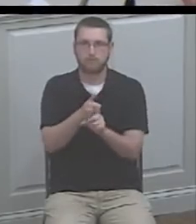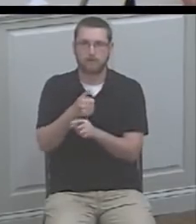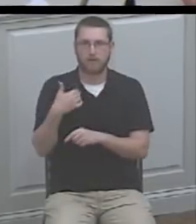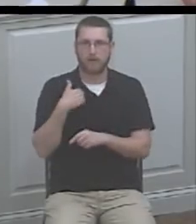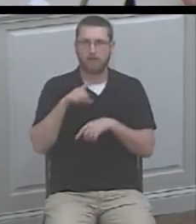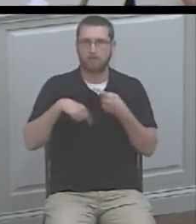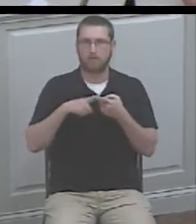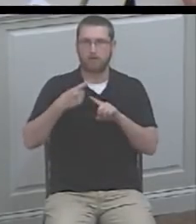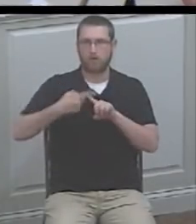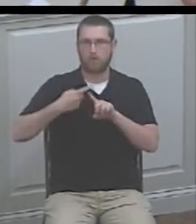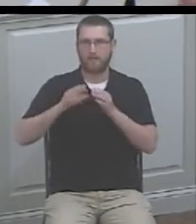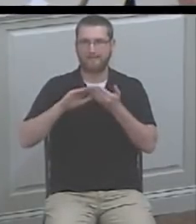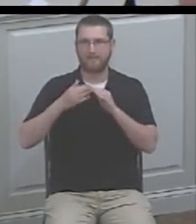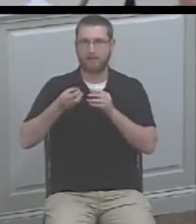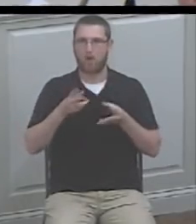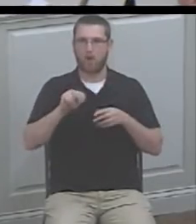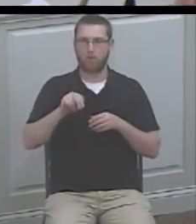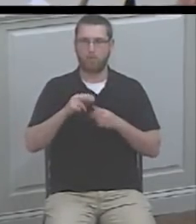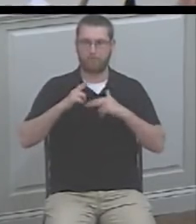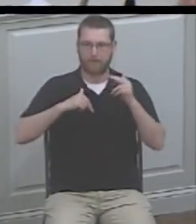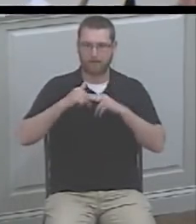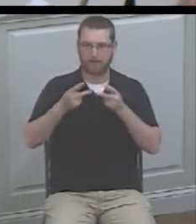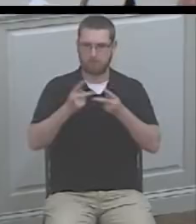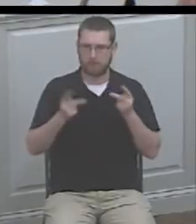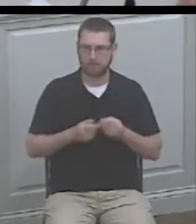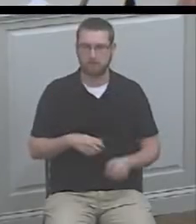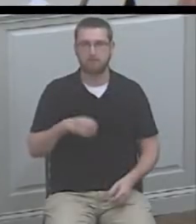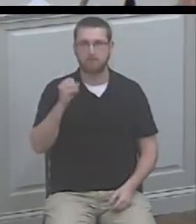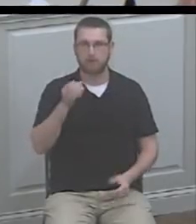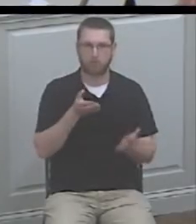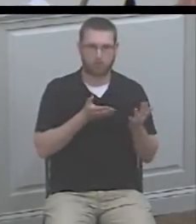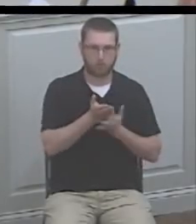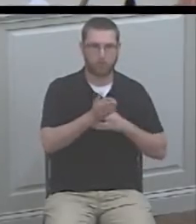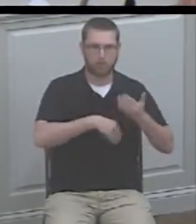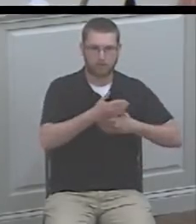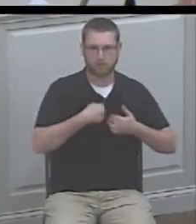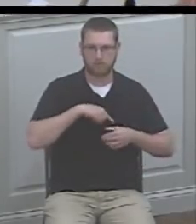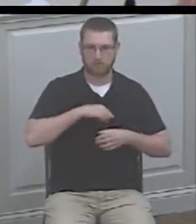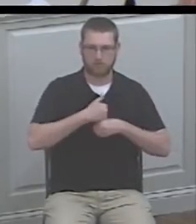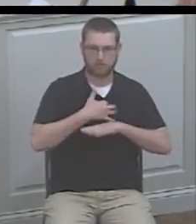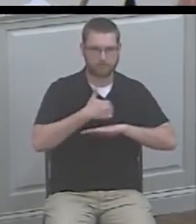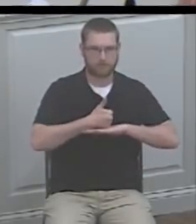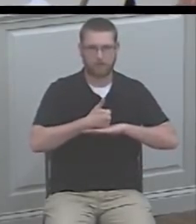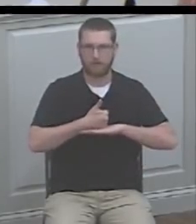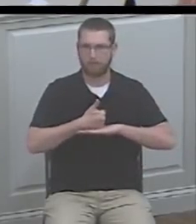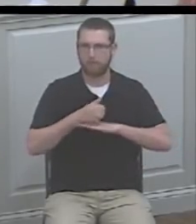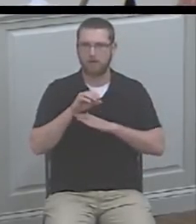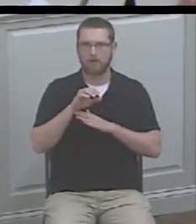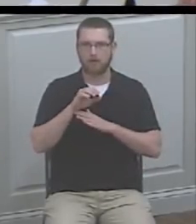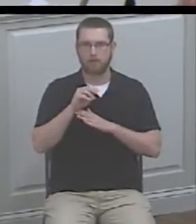rented city-owned facilities. And through that process, we created the municipal order, which you